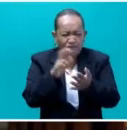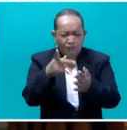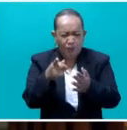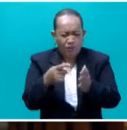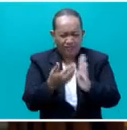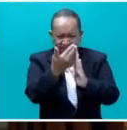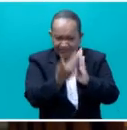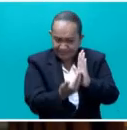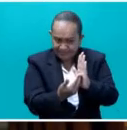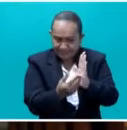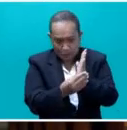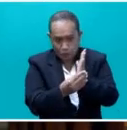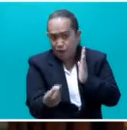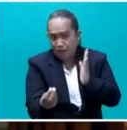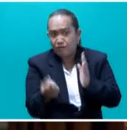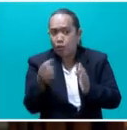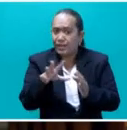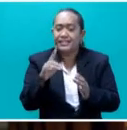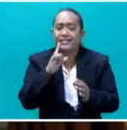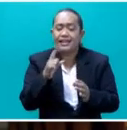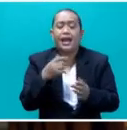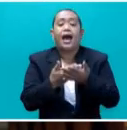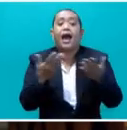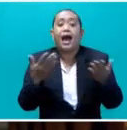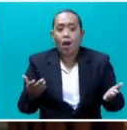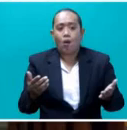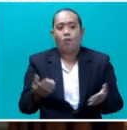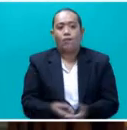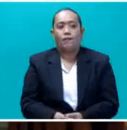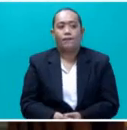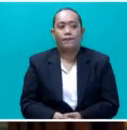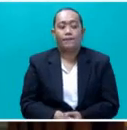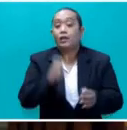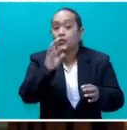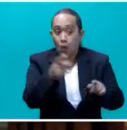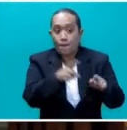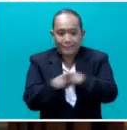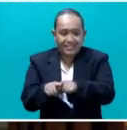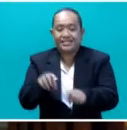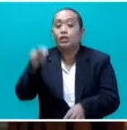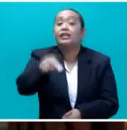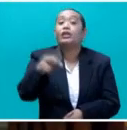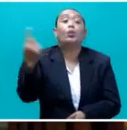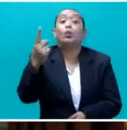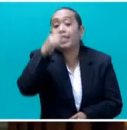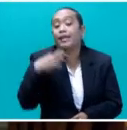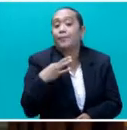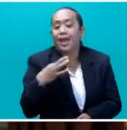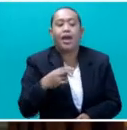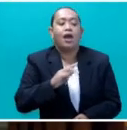makes reference to applications being lodged by accredited persons. This means that only those professionals who are qualified and have